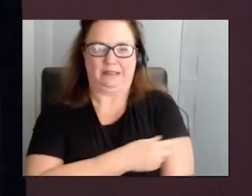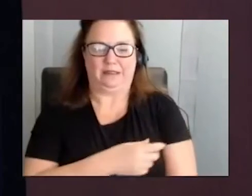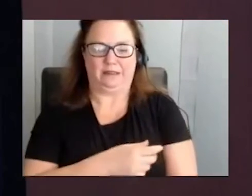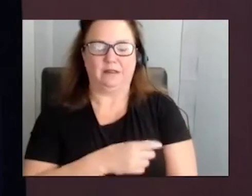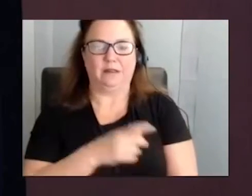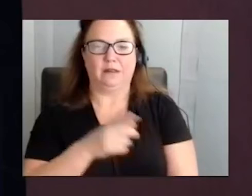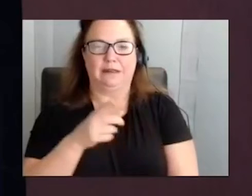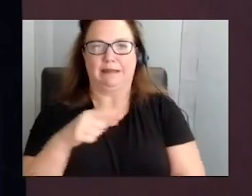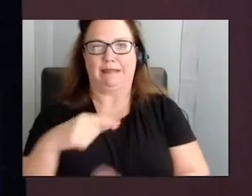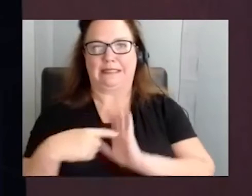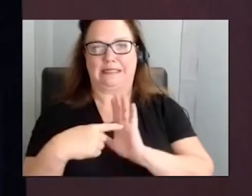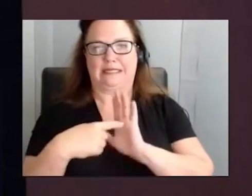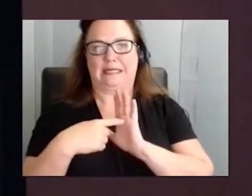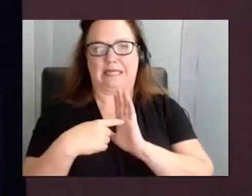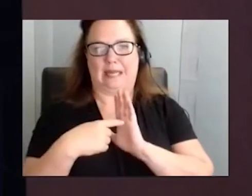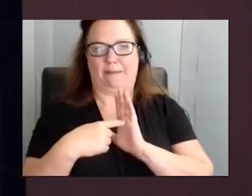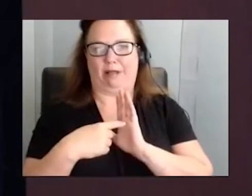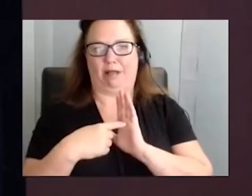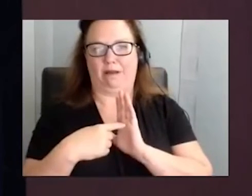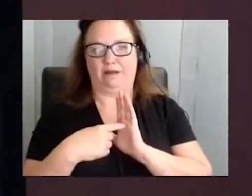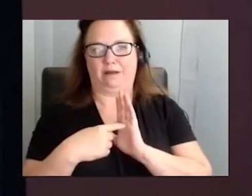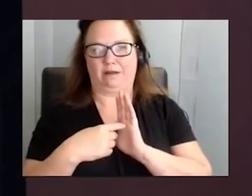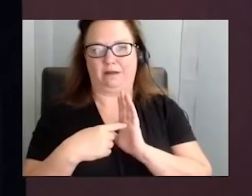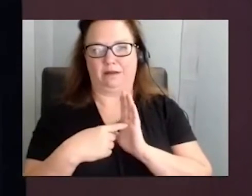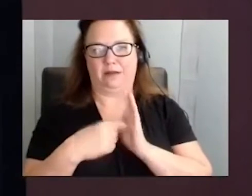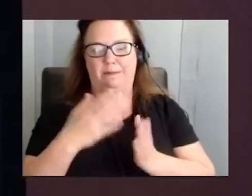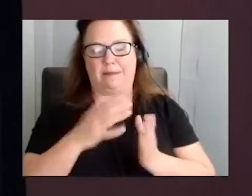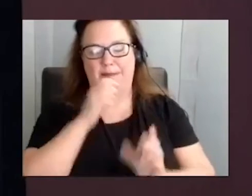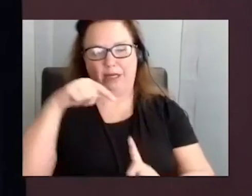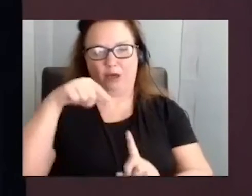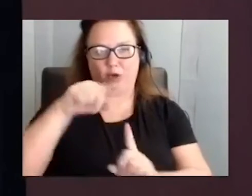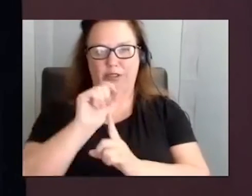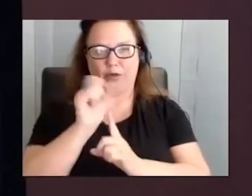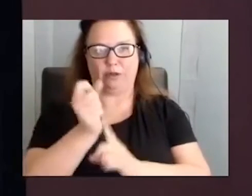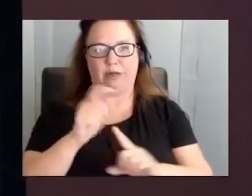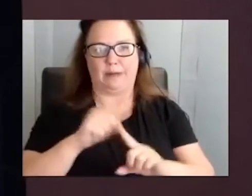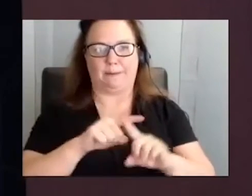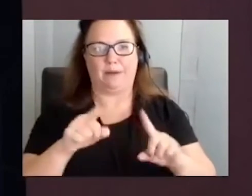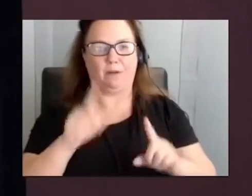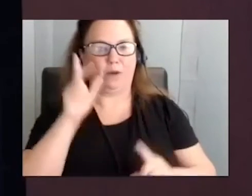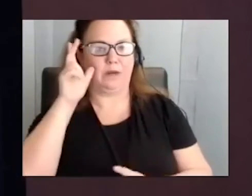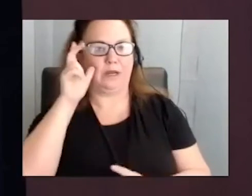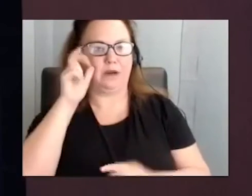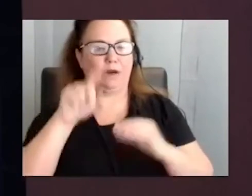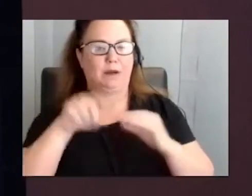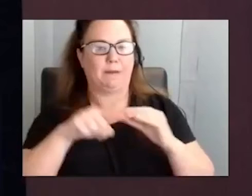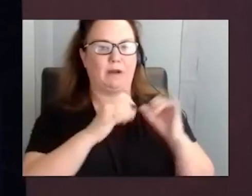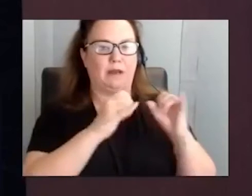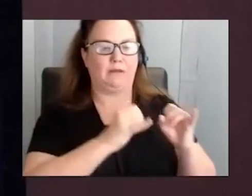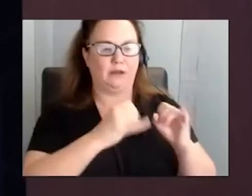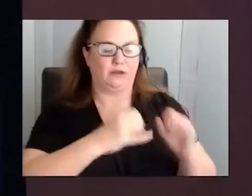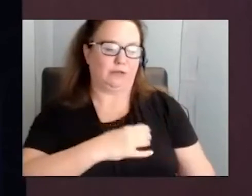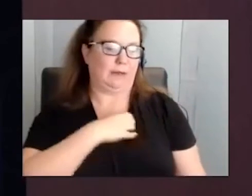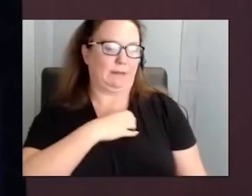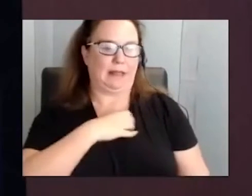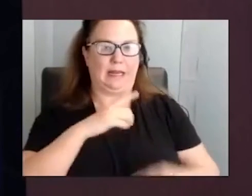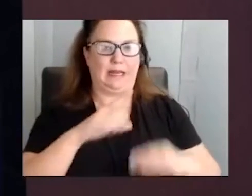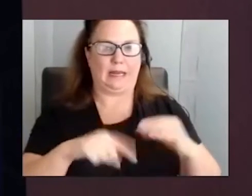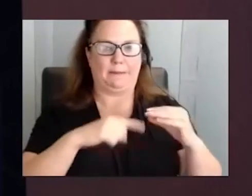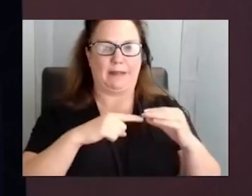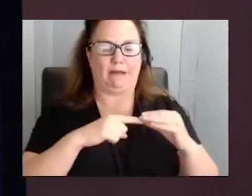example of, and maybe not in this particular case, but whenever we start hearing about individuals complaining about the